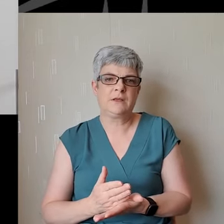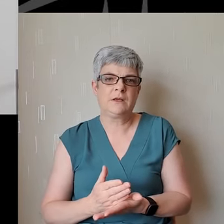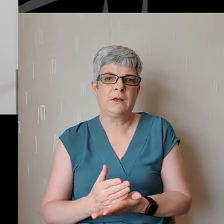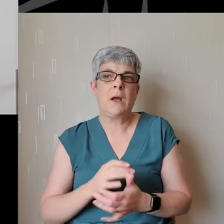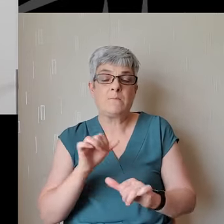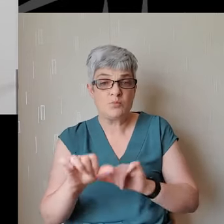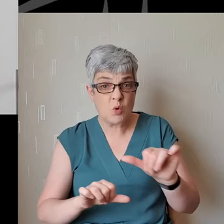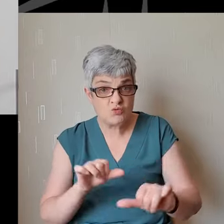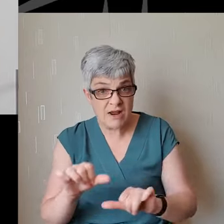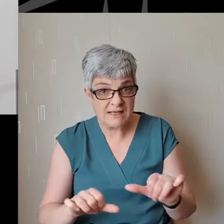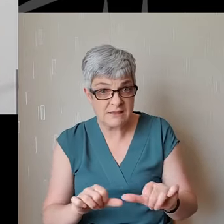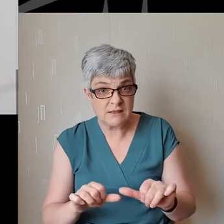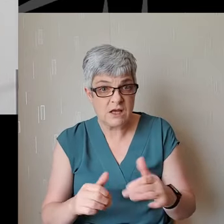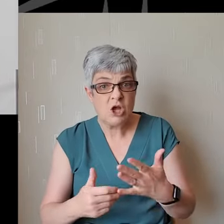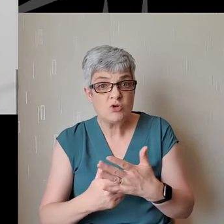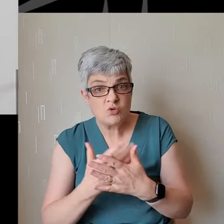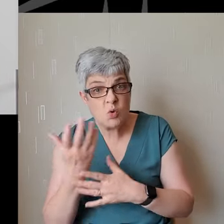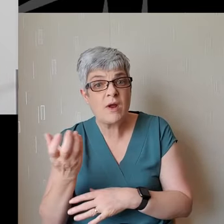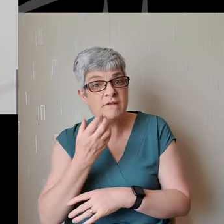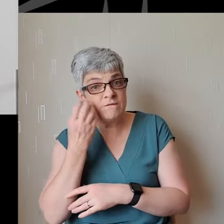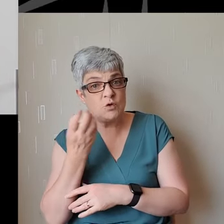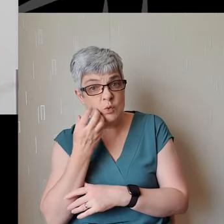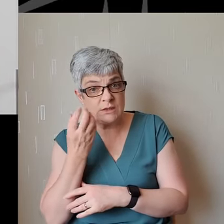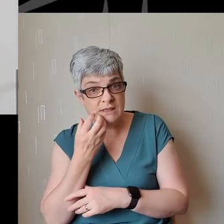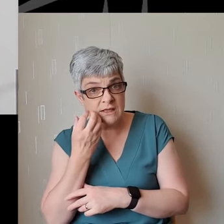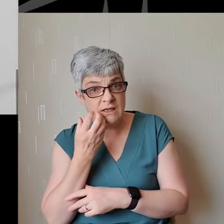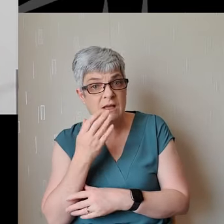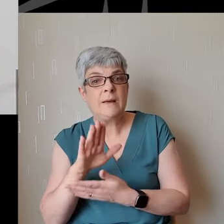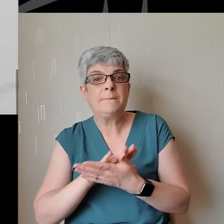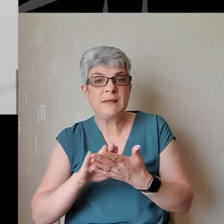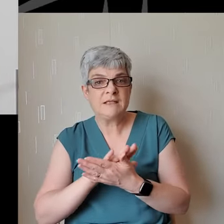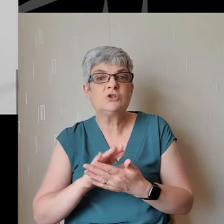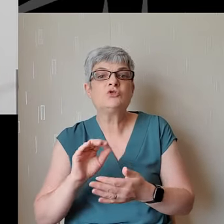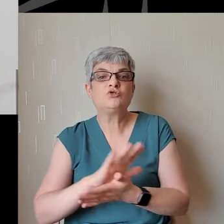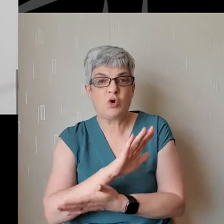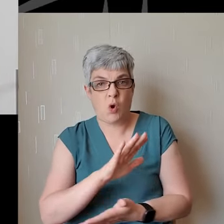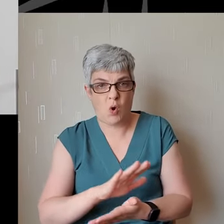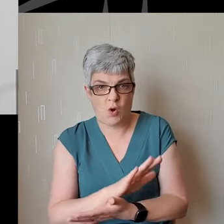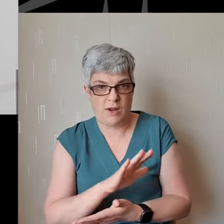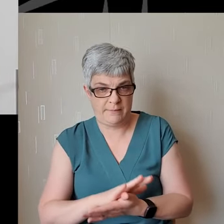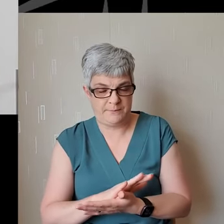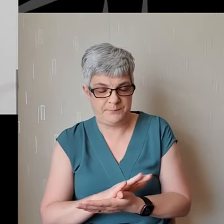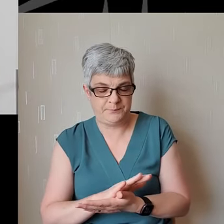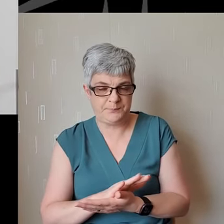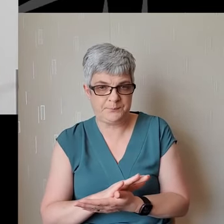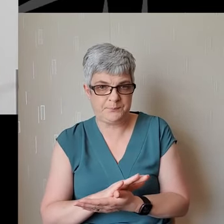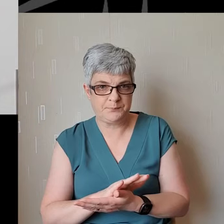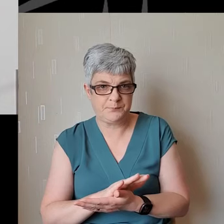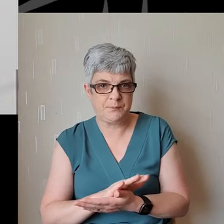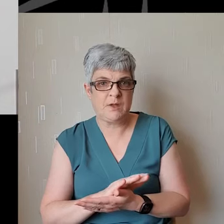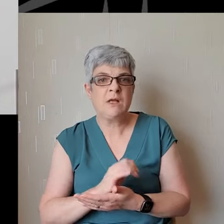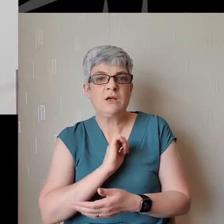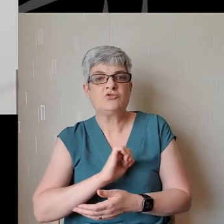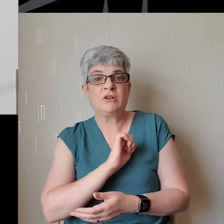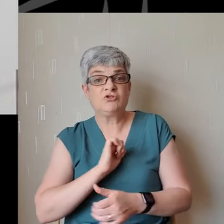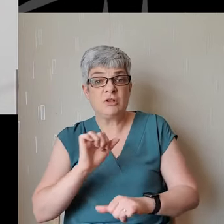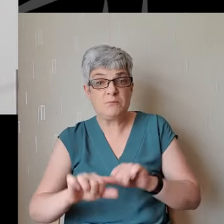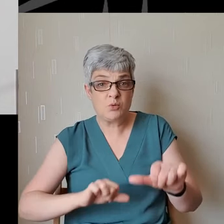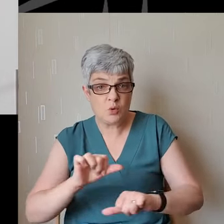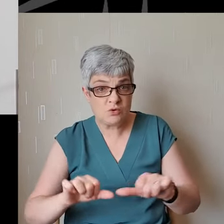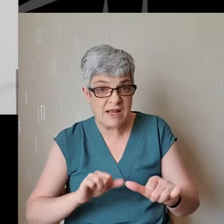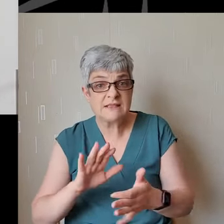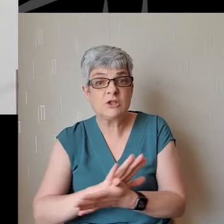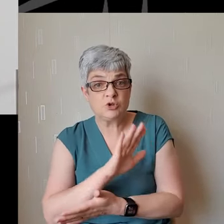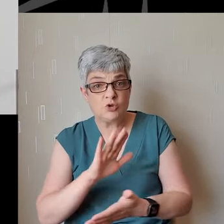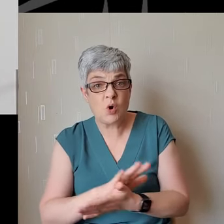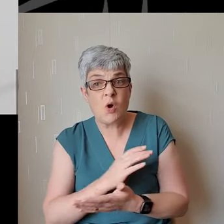Progress. Growing fruit and fruitfulness results in joy. Our Christian progress and joy in